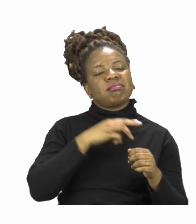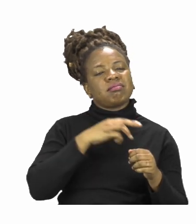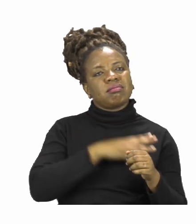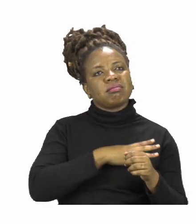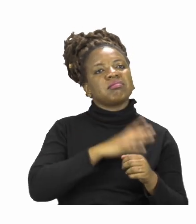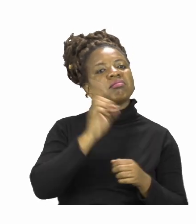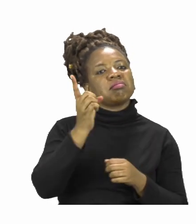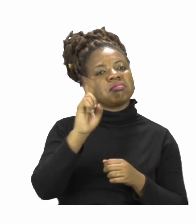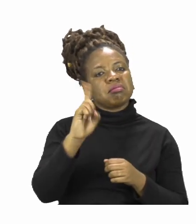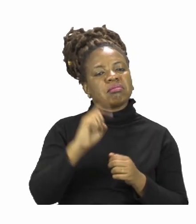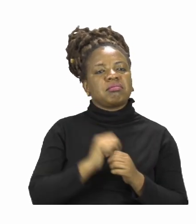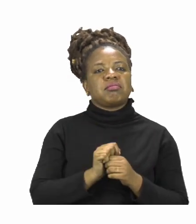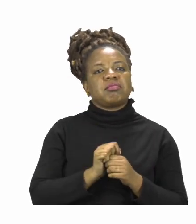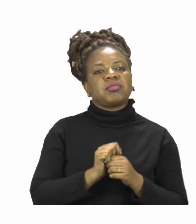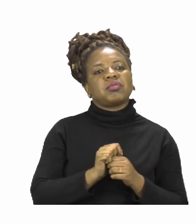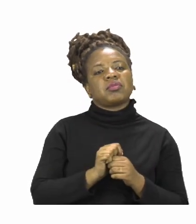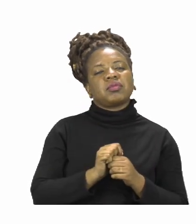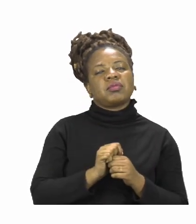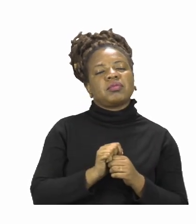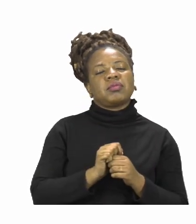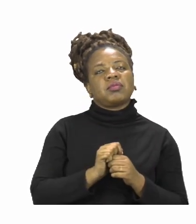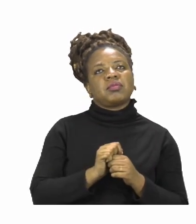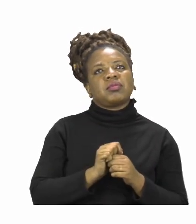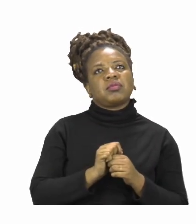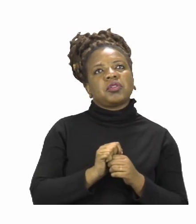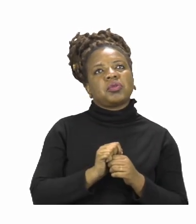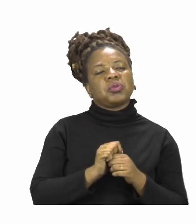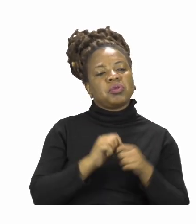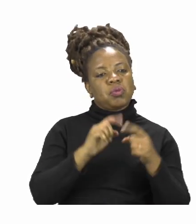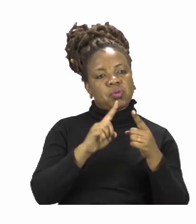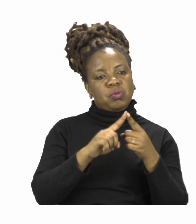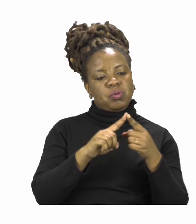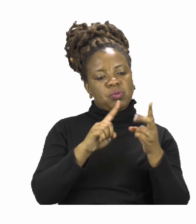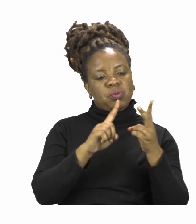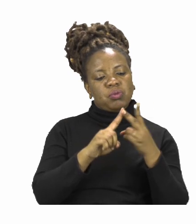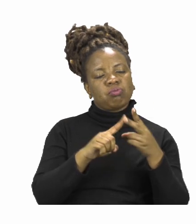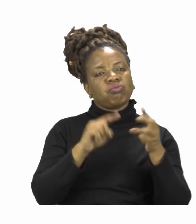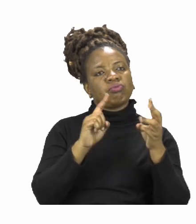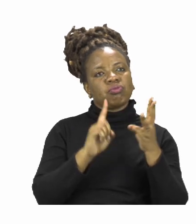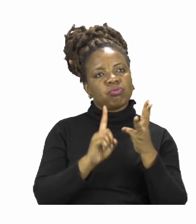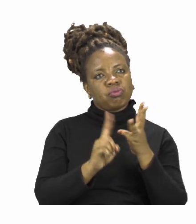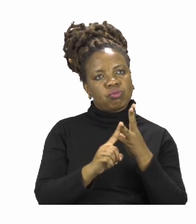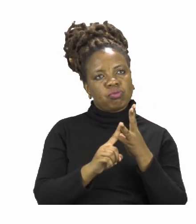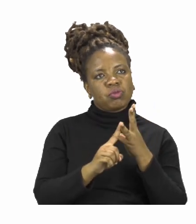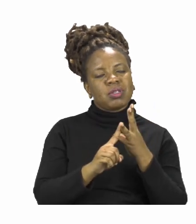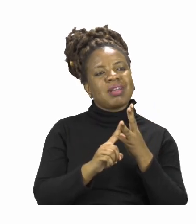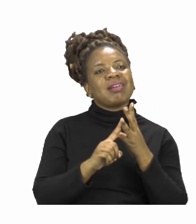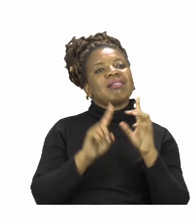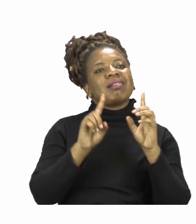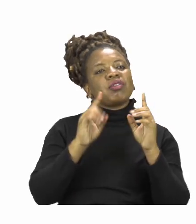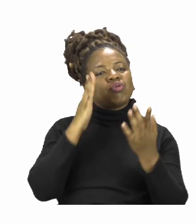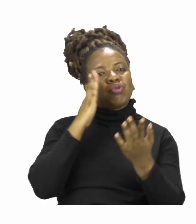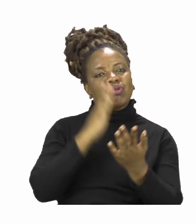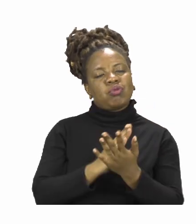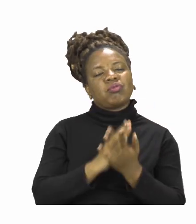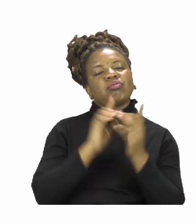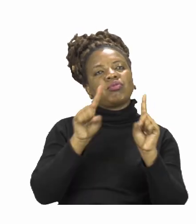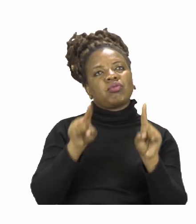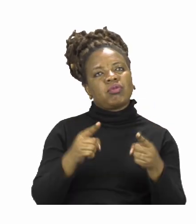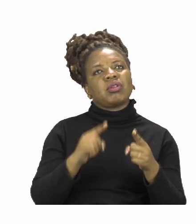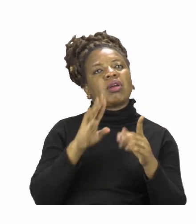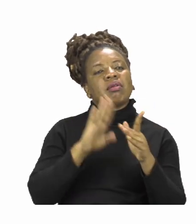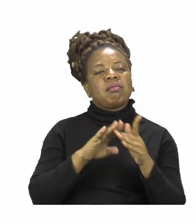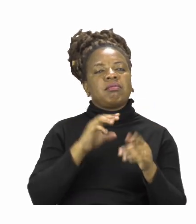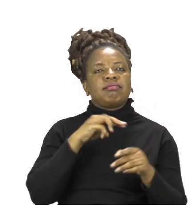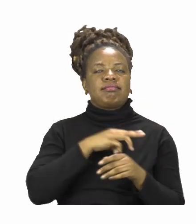find 3 facts that she spoke about. Please put them in sentences and